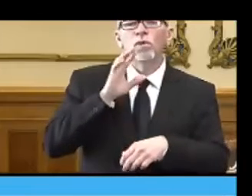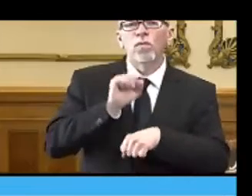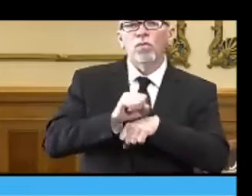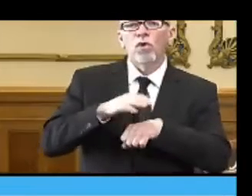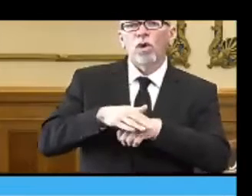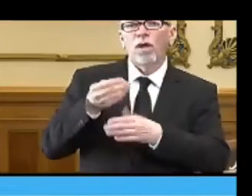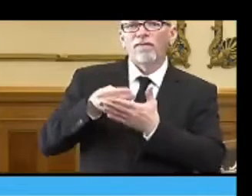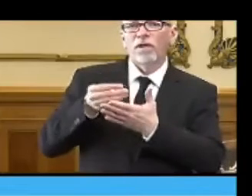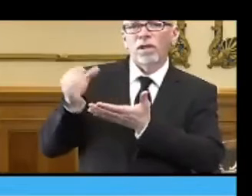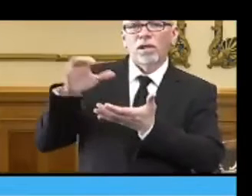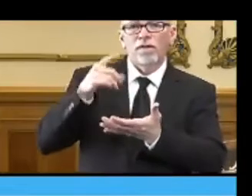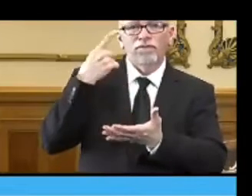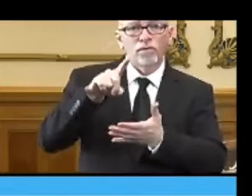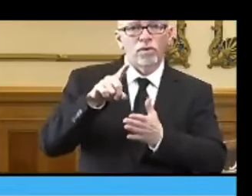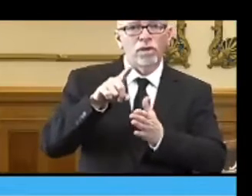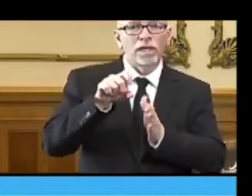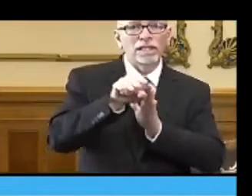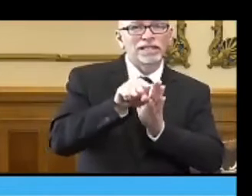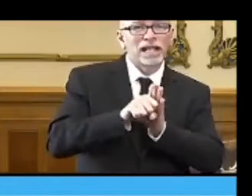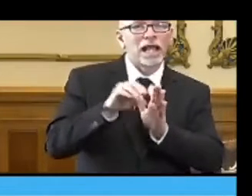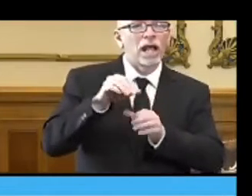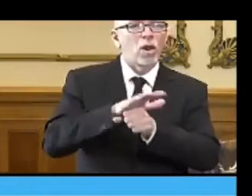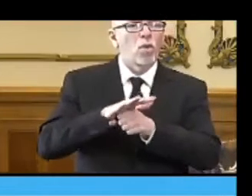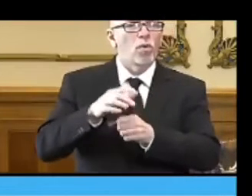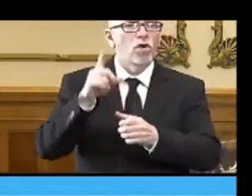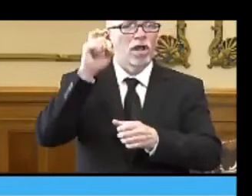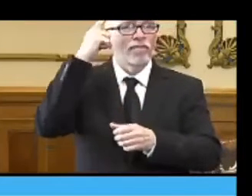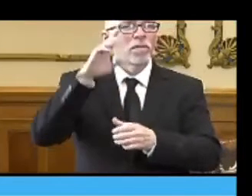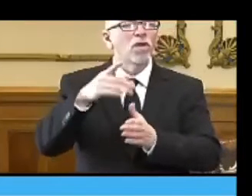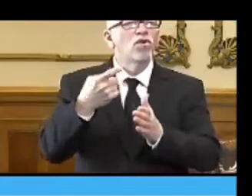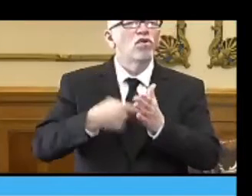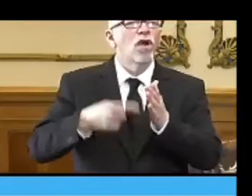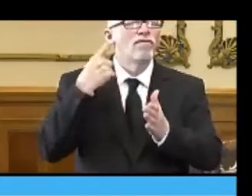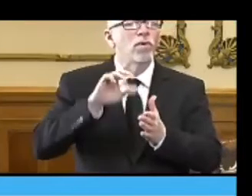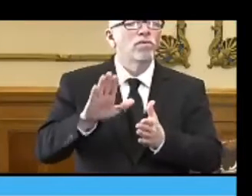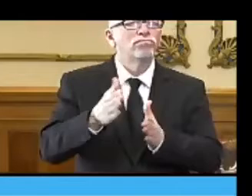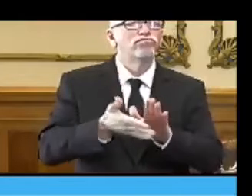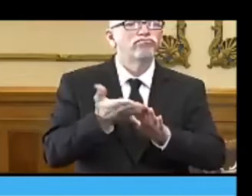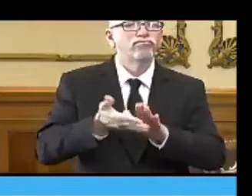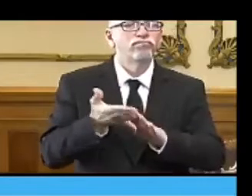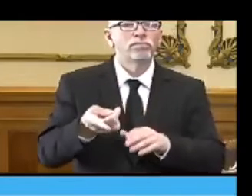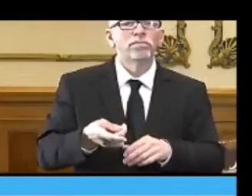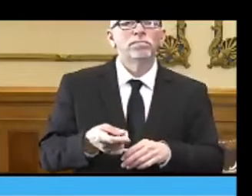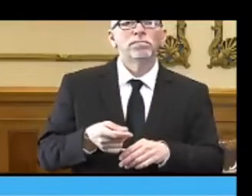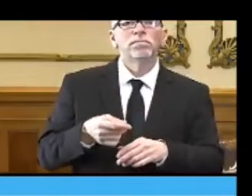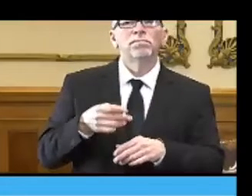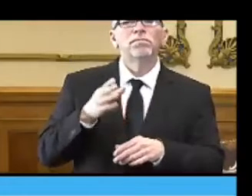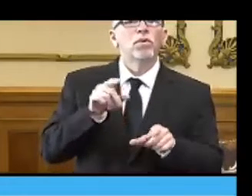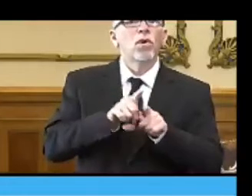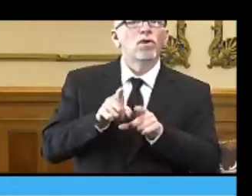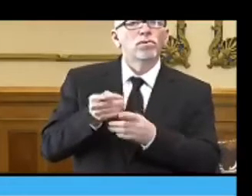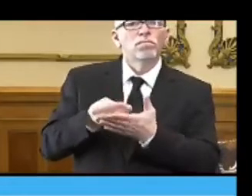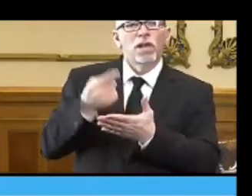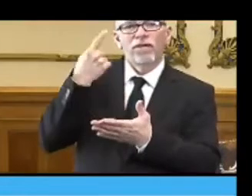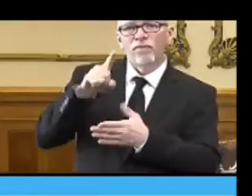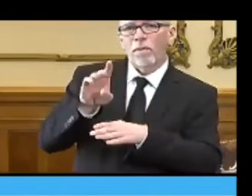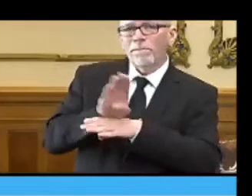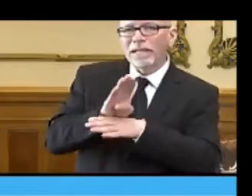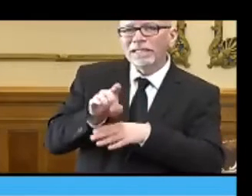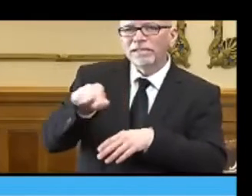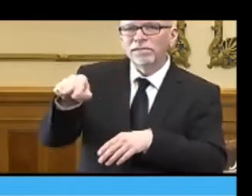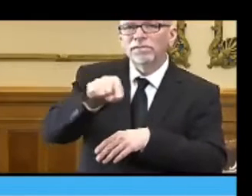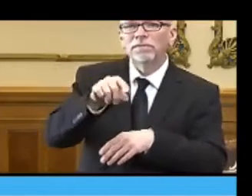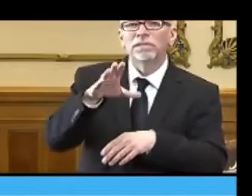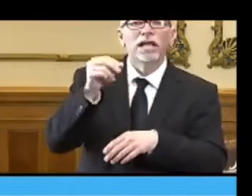relief funds for states and local government costs of operation. We'll be working on these relief funds for businesses and then certainly